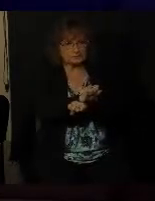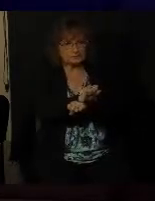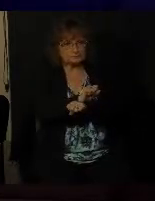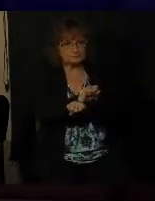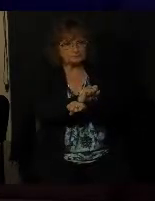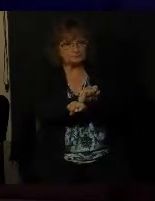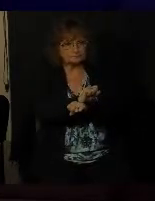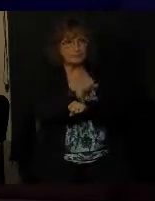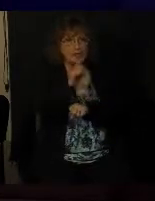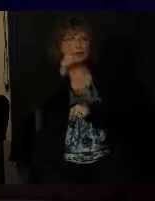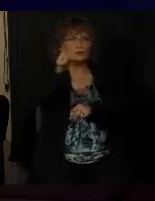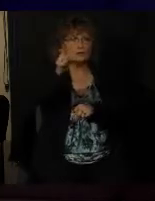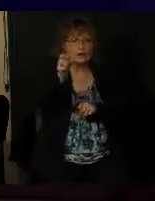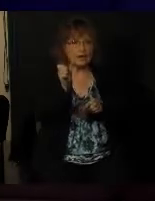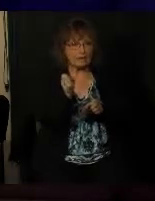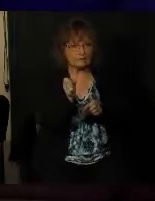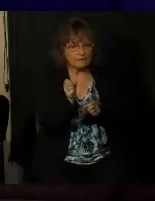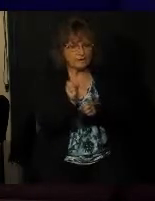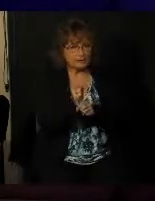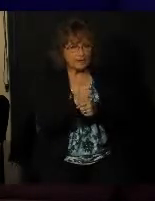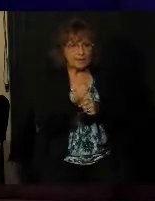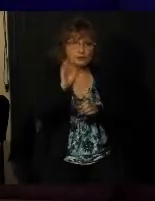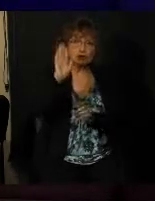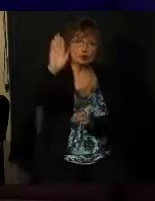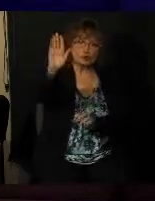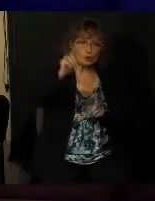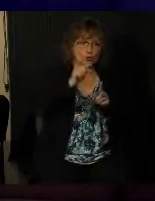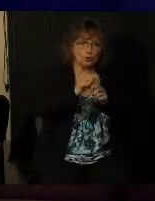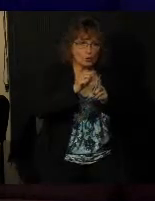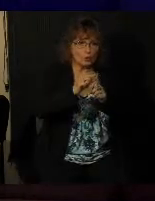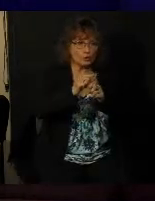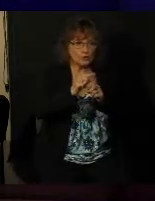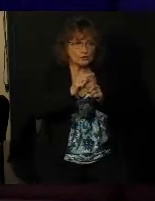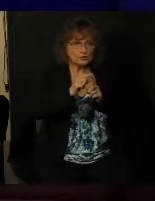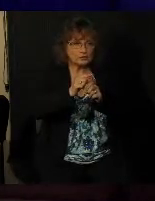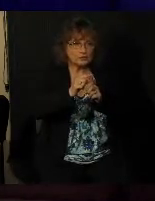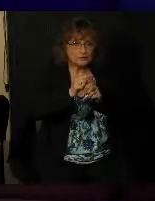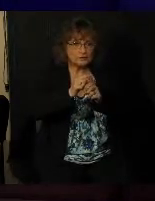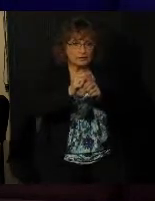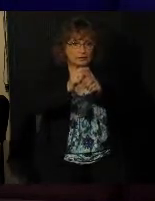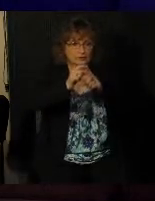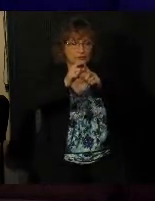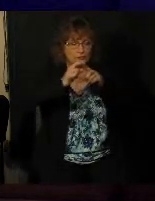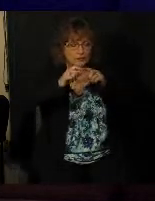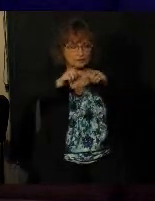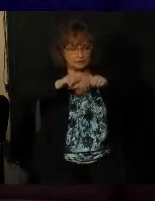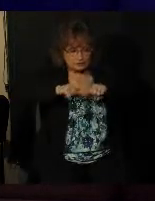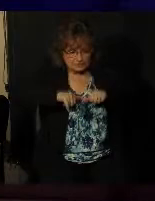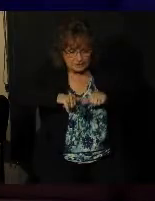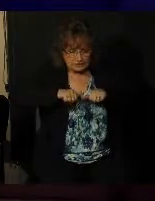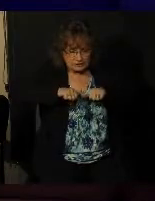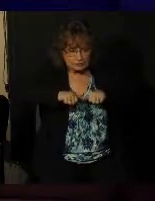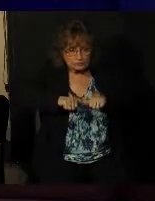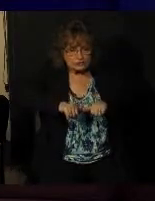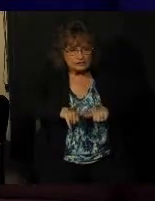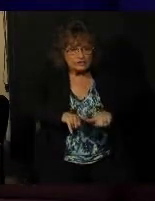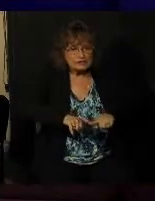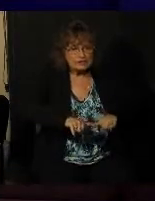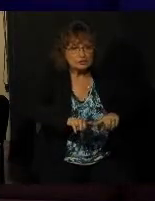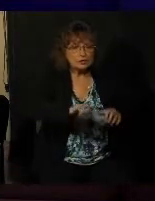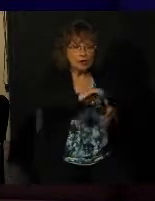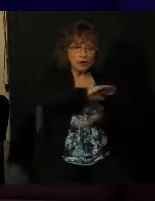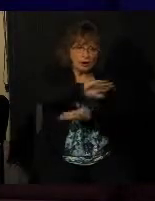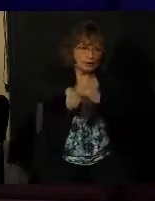Thou hast caused it to be preserved, translated, published, and multiplied, so that all men may possess it